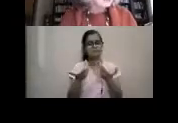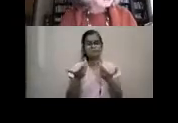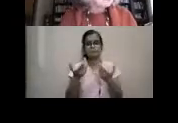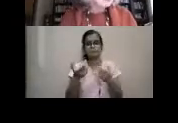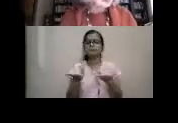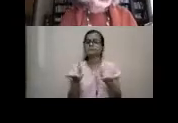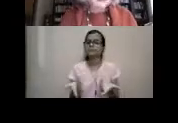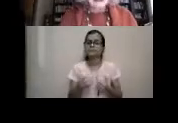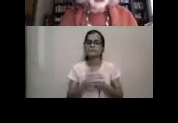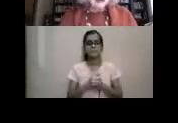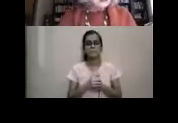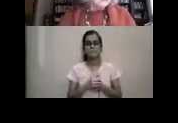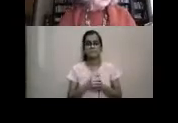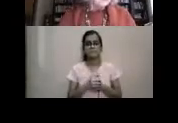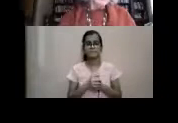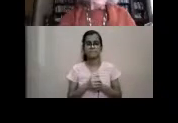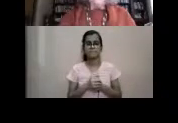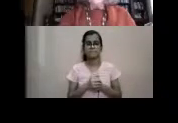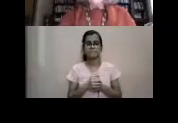lives.